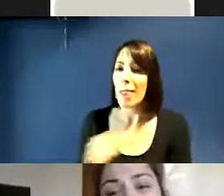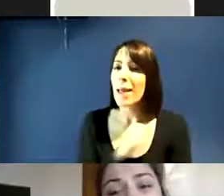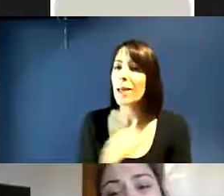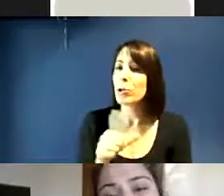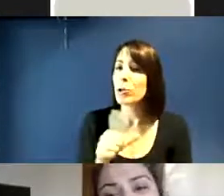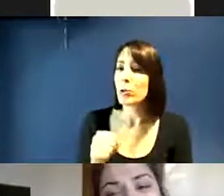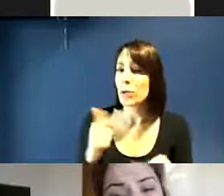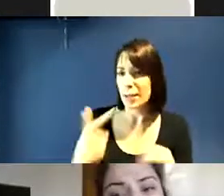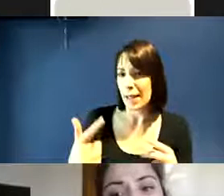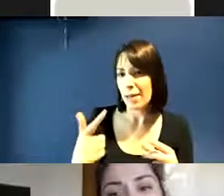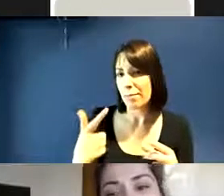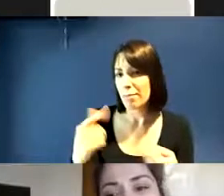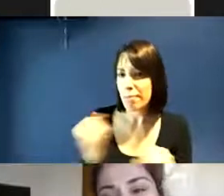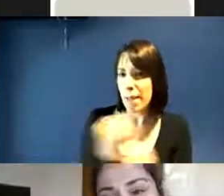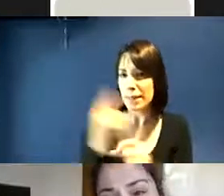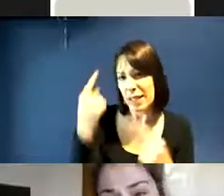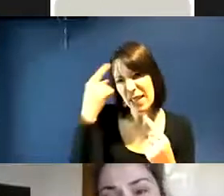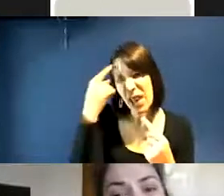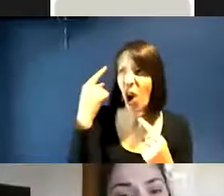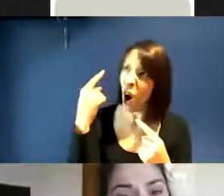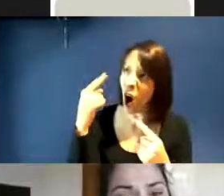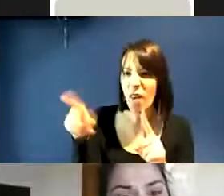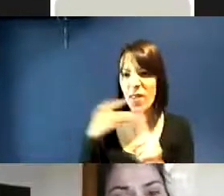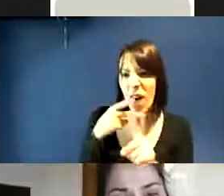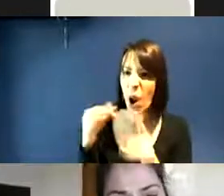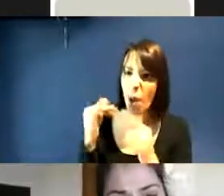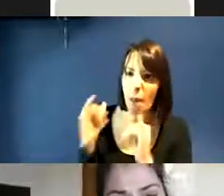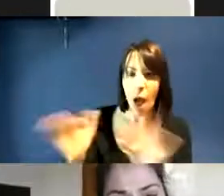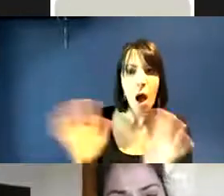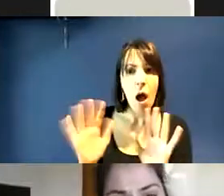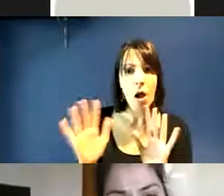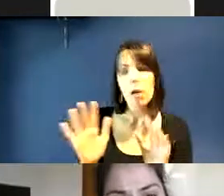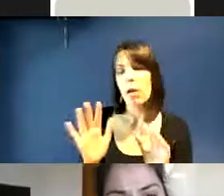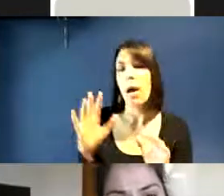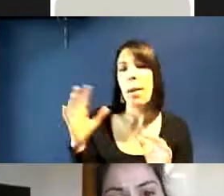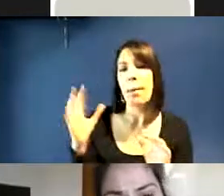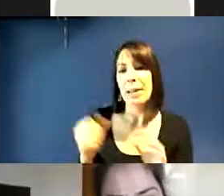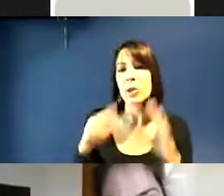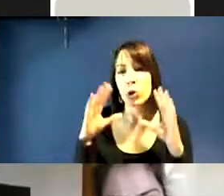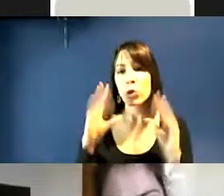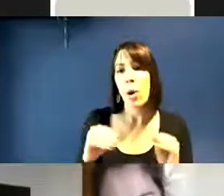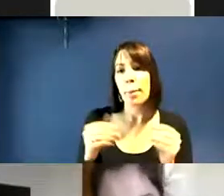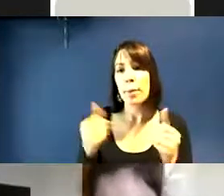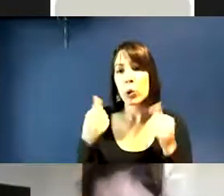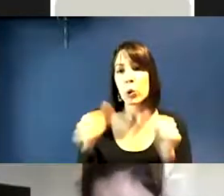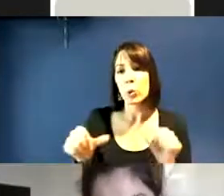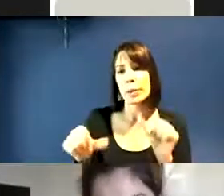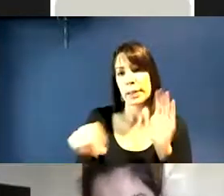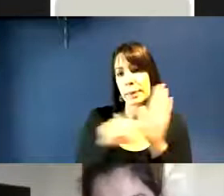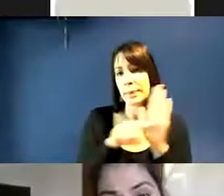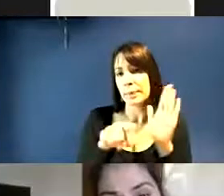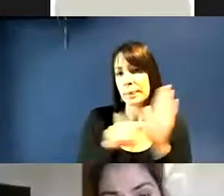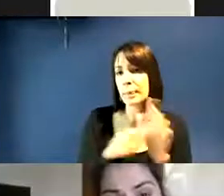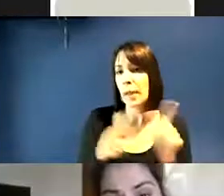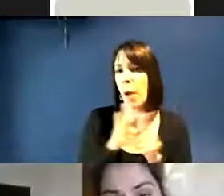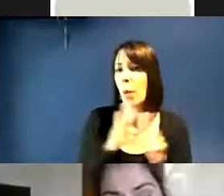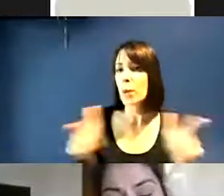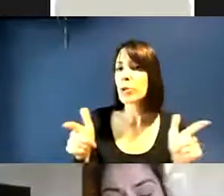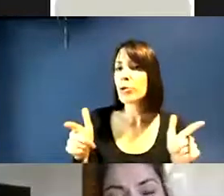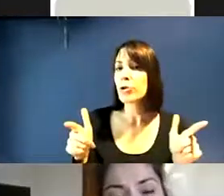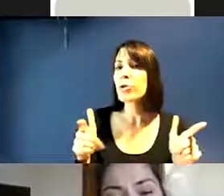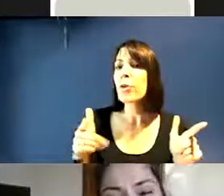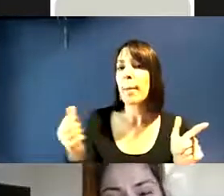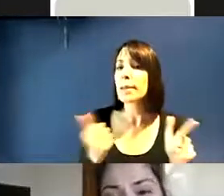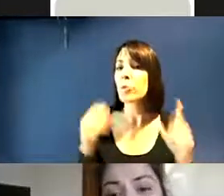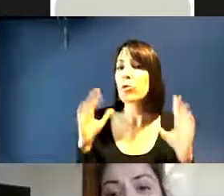to do this is to stop using deficit language like Kira just mentioned, by